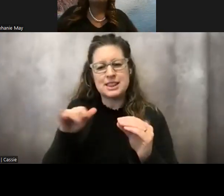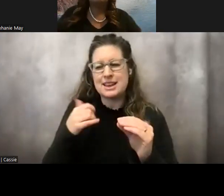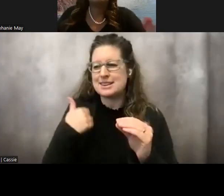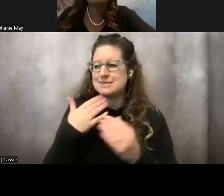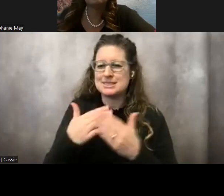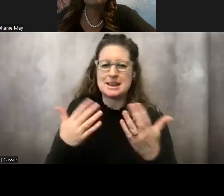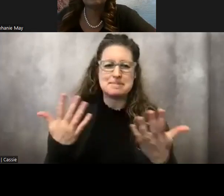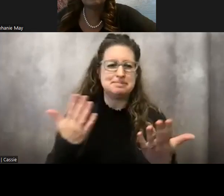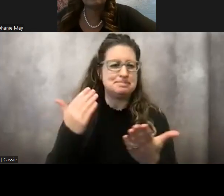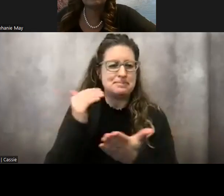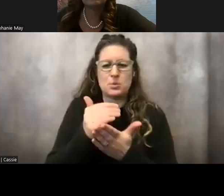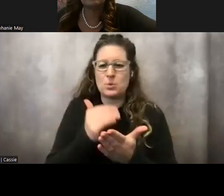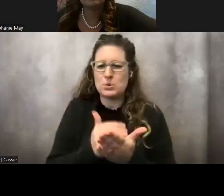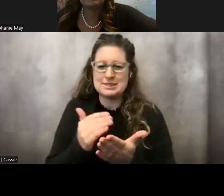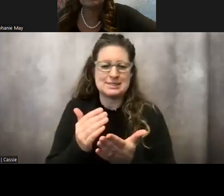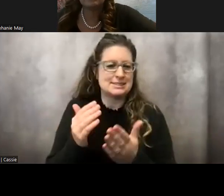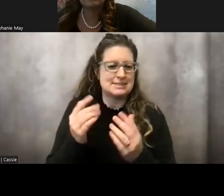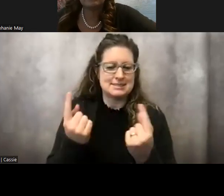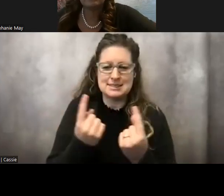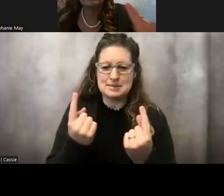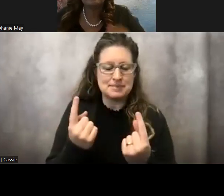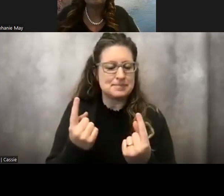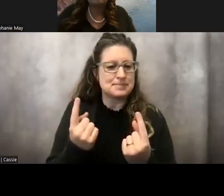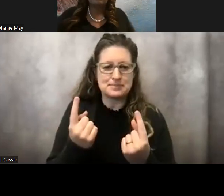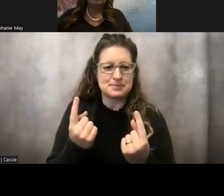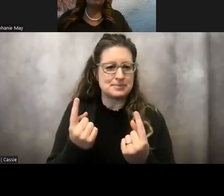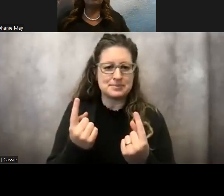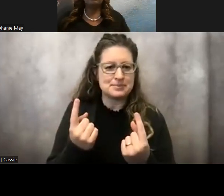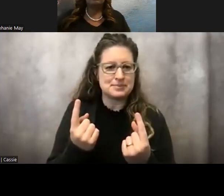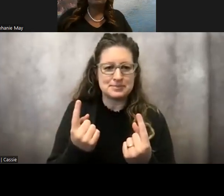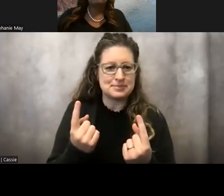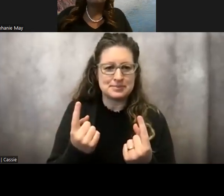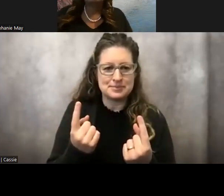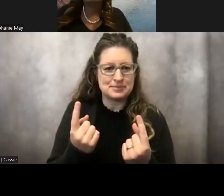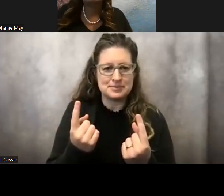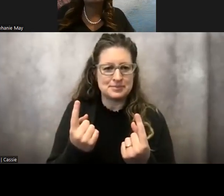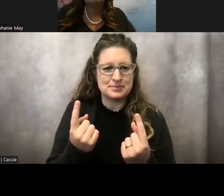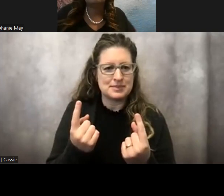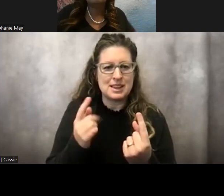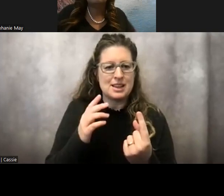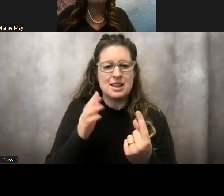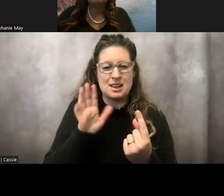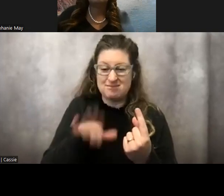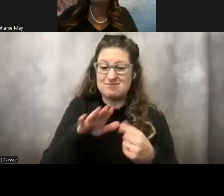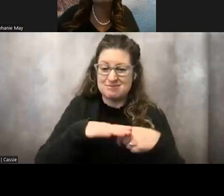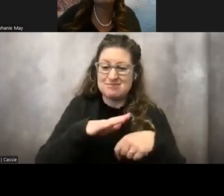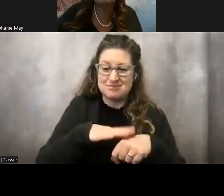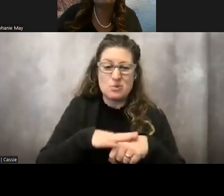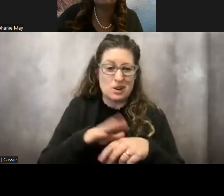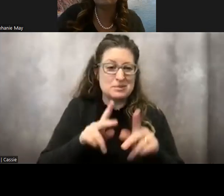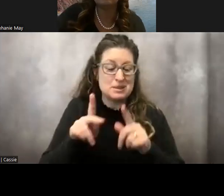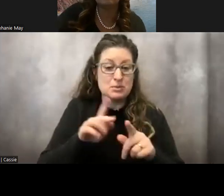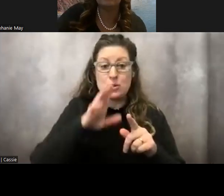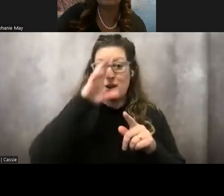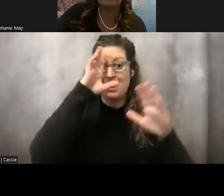is something like how your expectations will not meet with reality. Because I think if we could